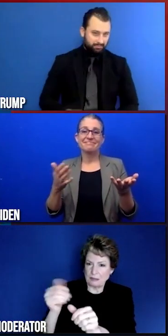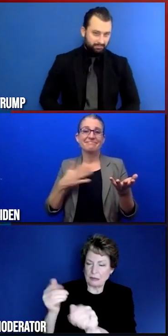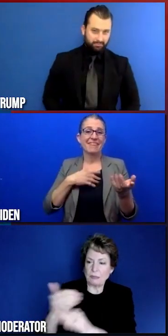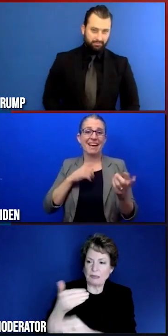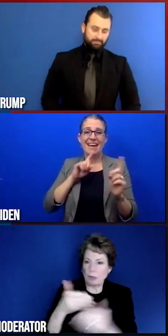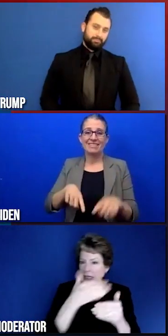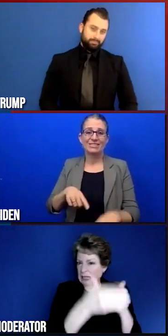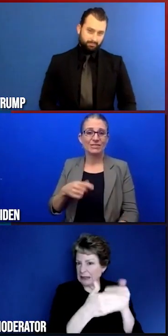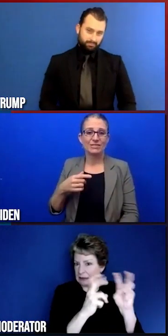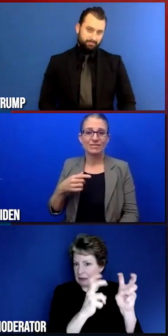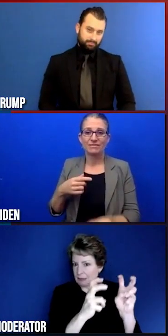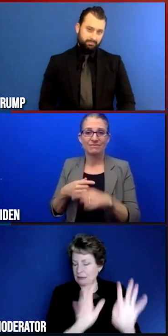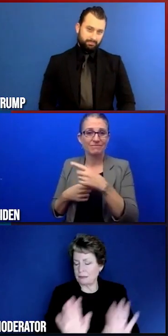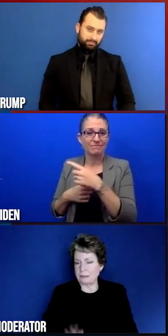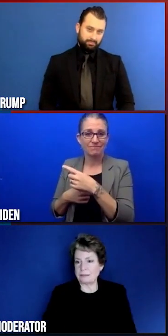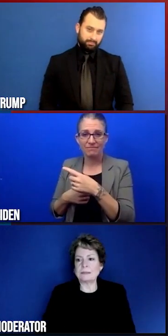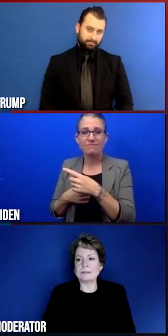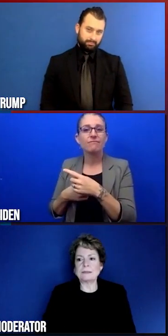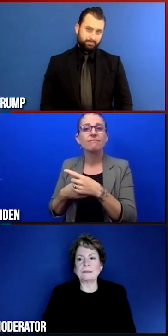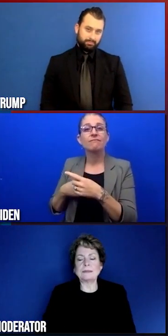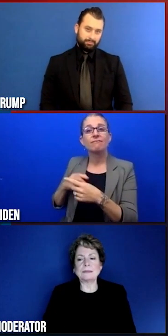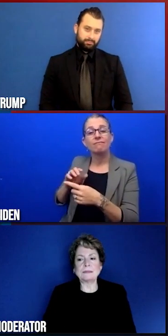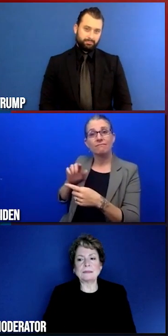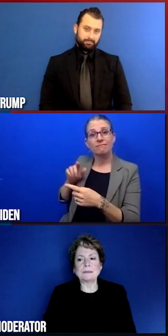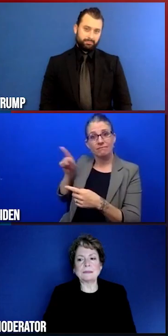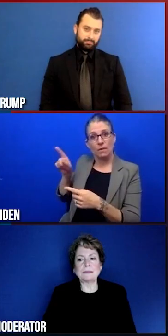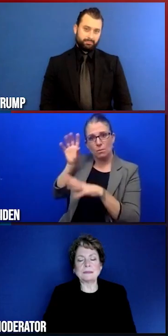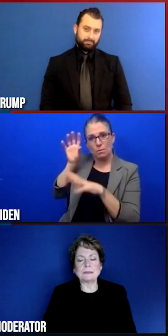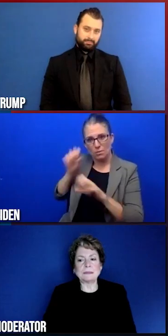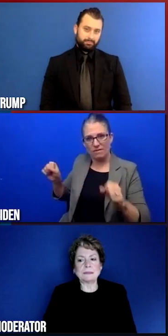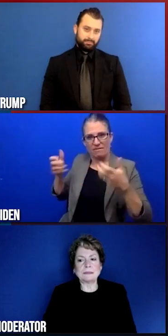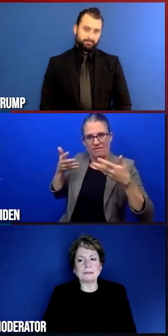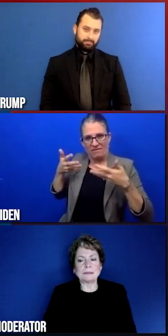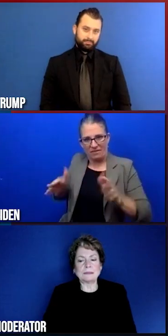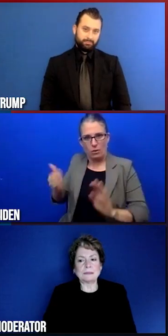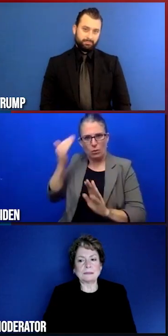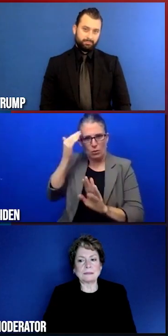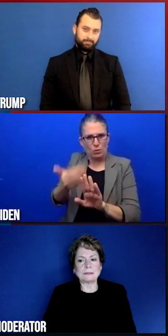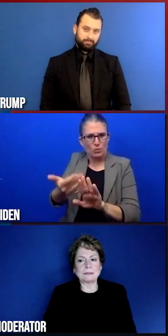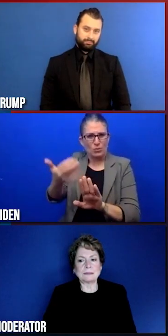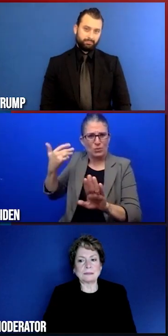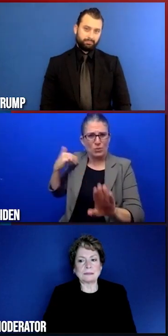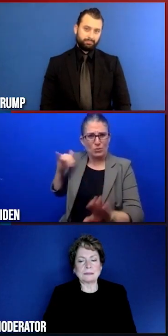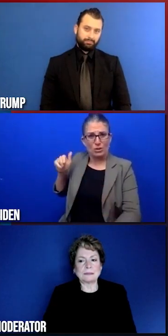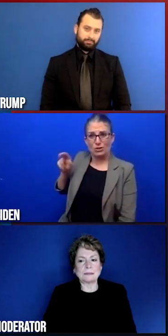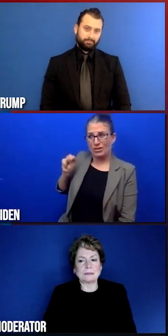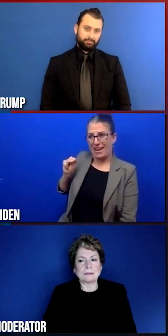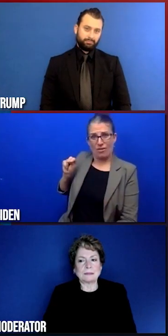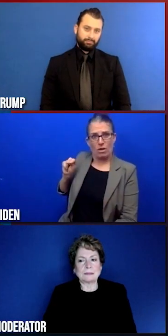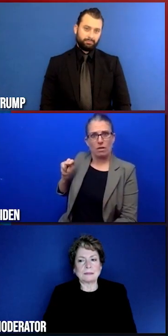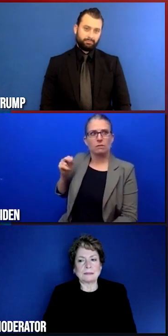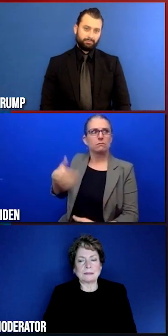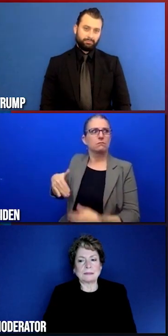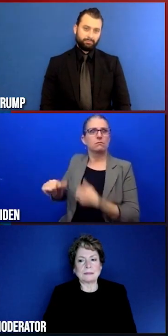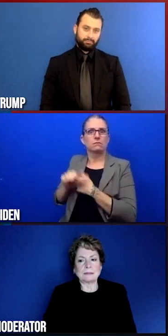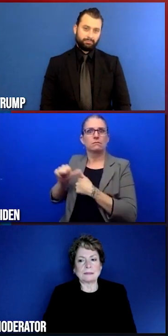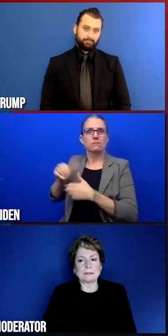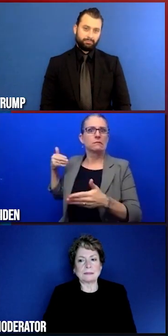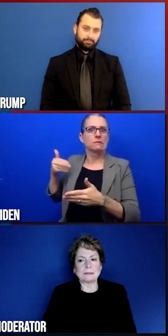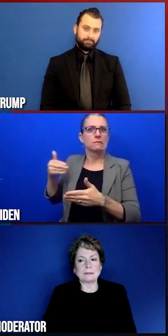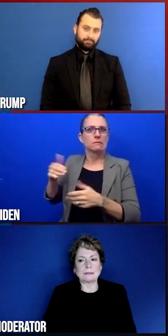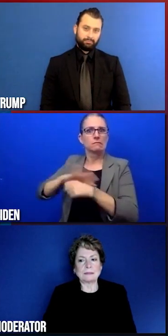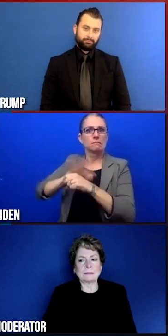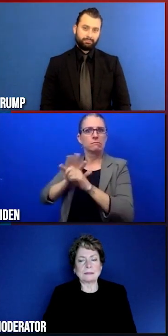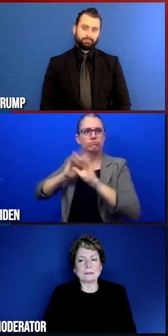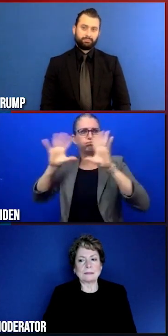knew in January and didn't tell the American people. He was told this was a serious virus that spread in the air, and it was much worse